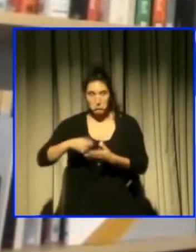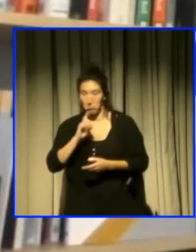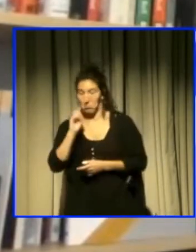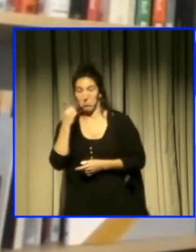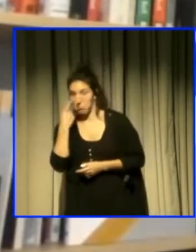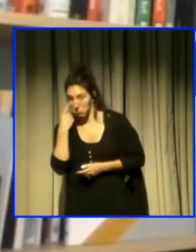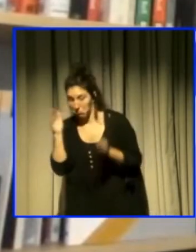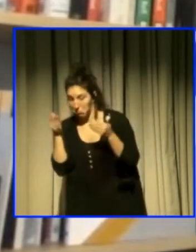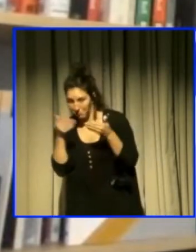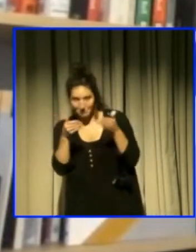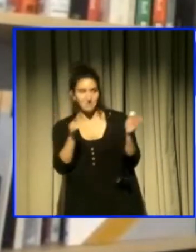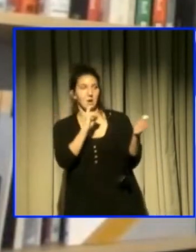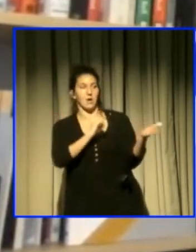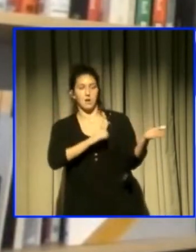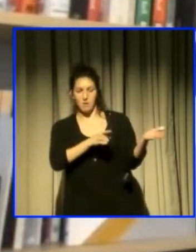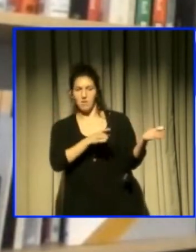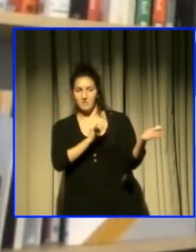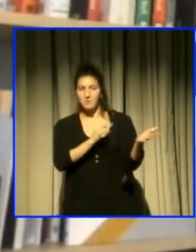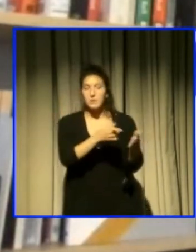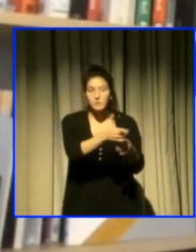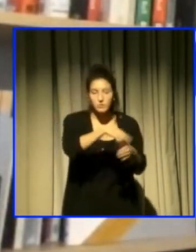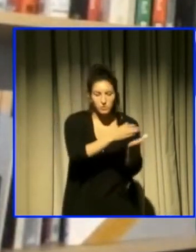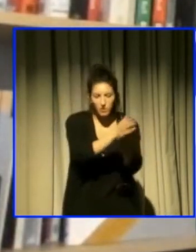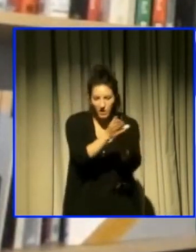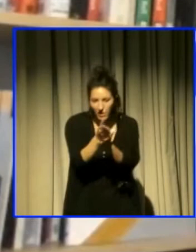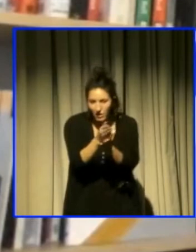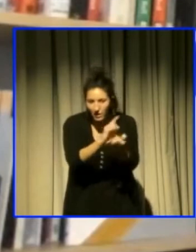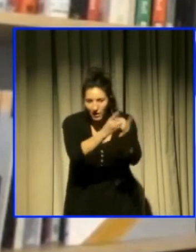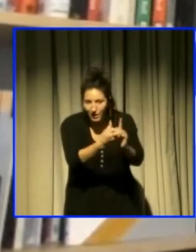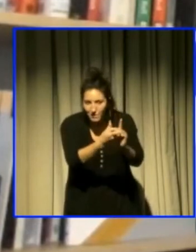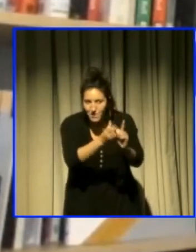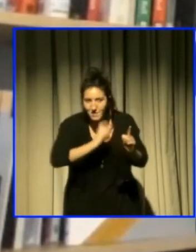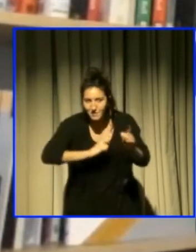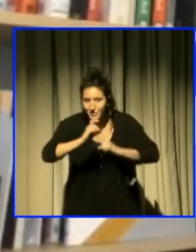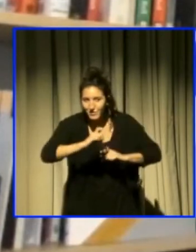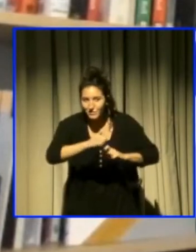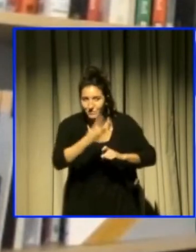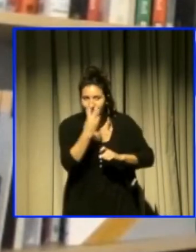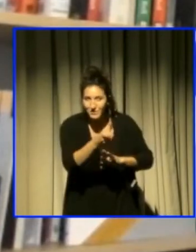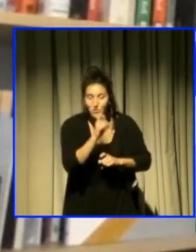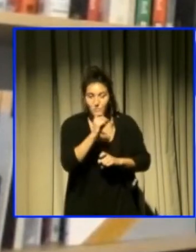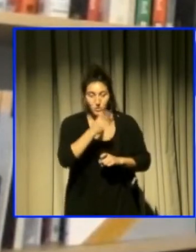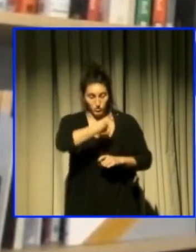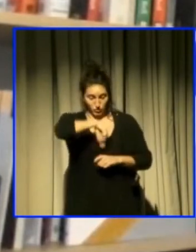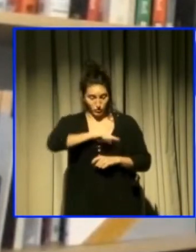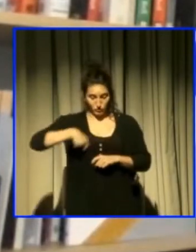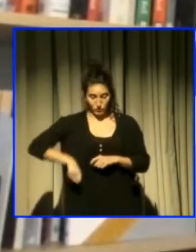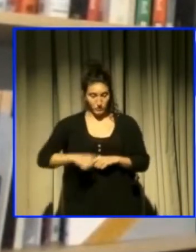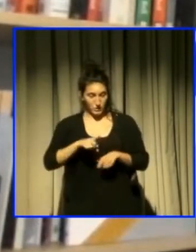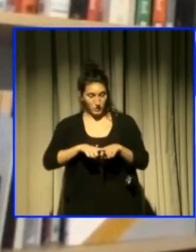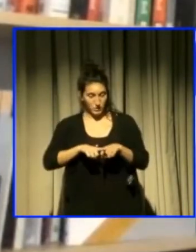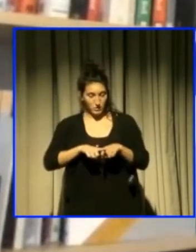How to find these signs of change? Well, trend researchers like me, we often use 2 types of methods. The first